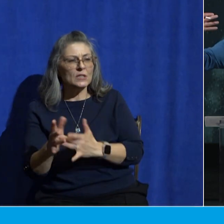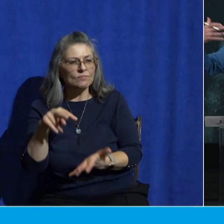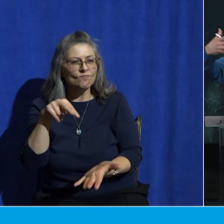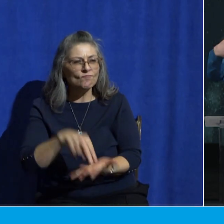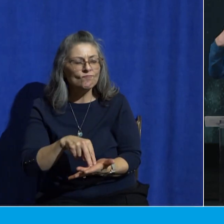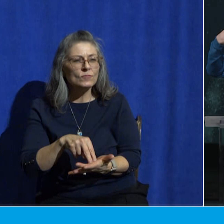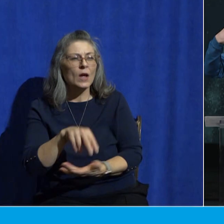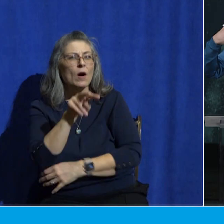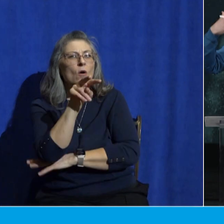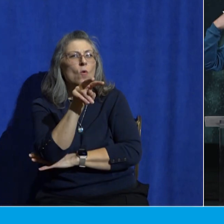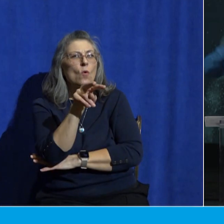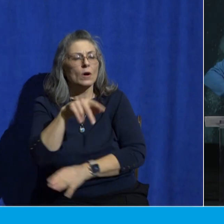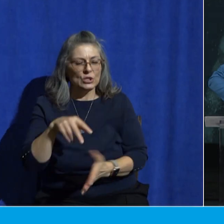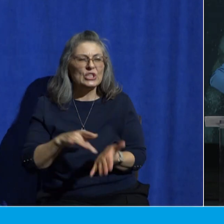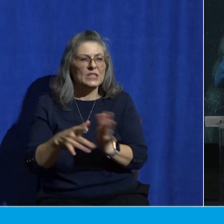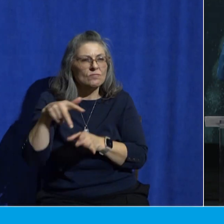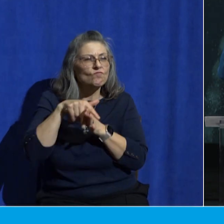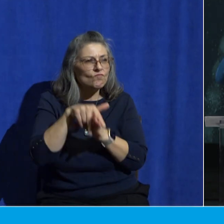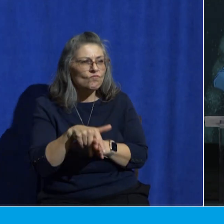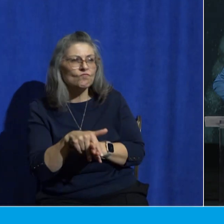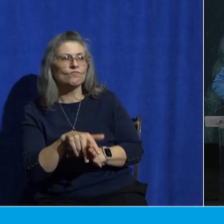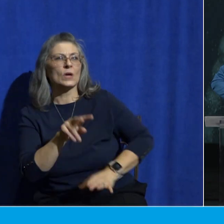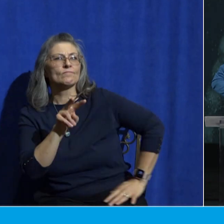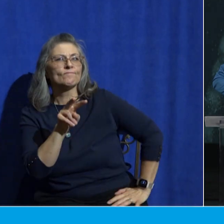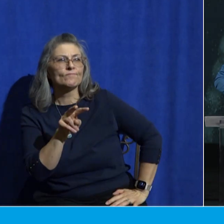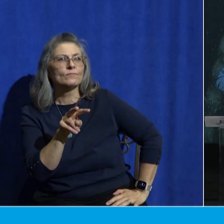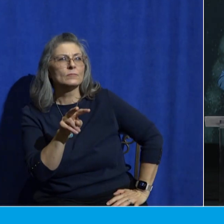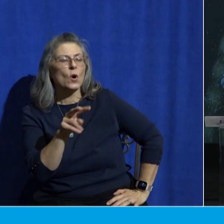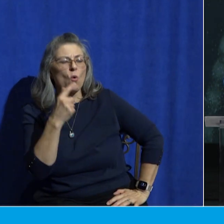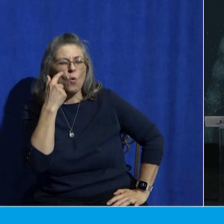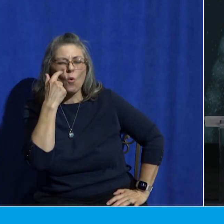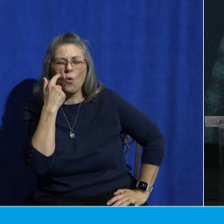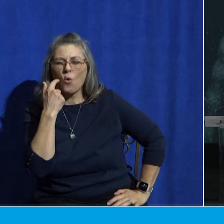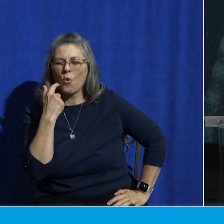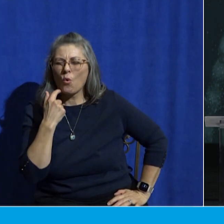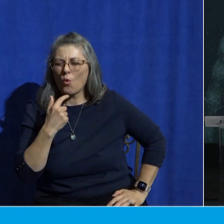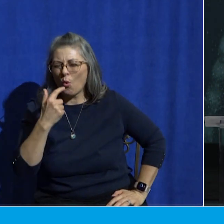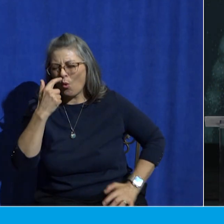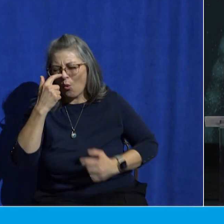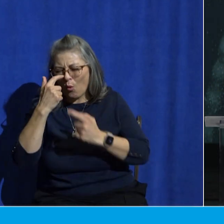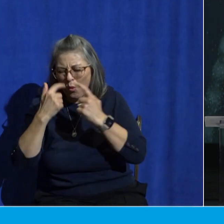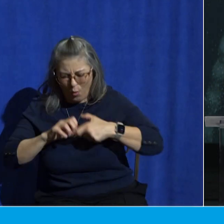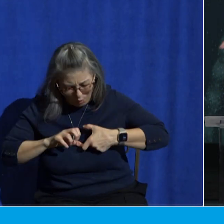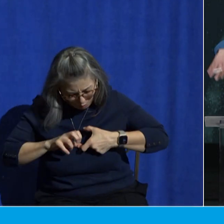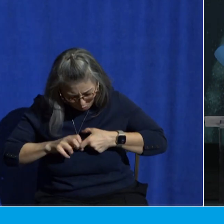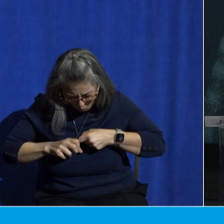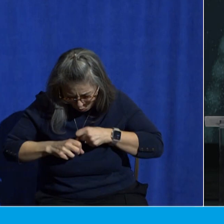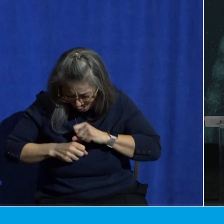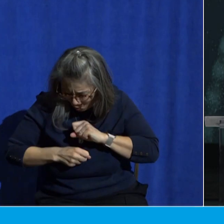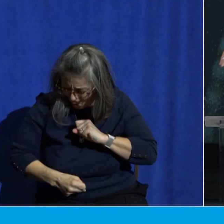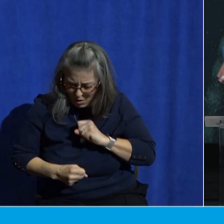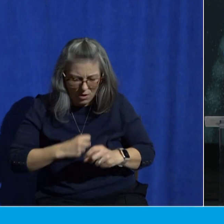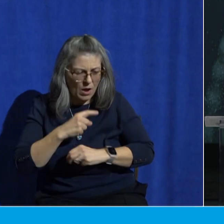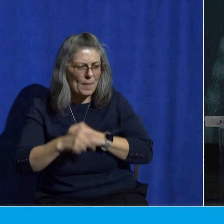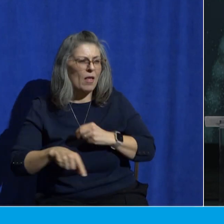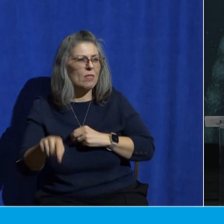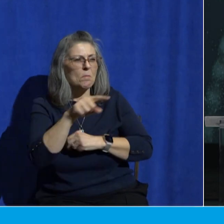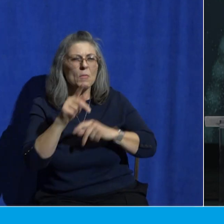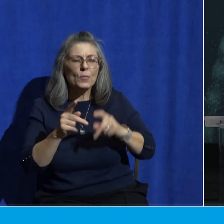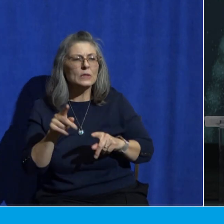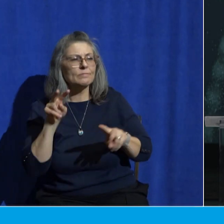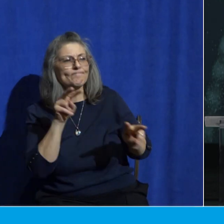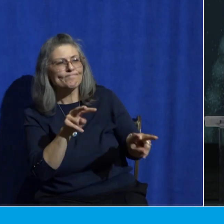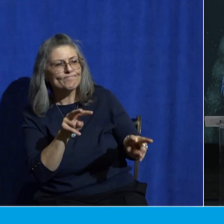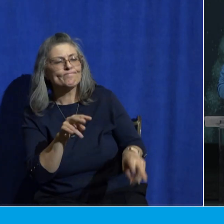It's a king who is crying passionately about the people he sees.